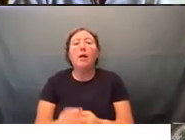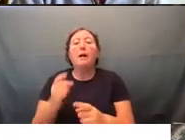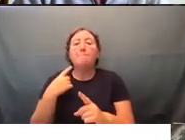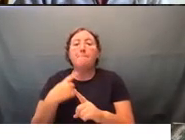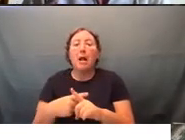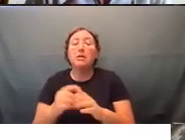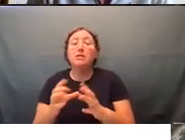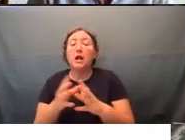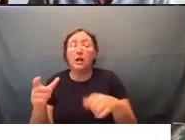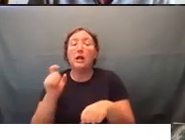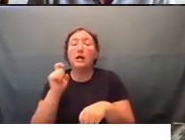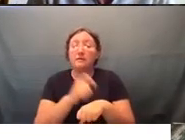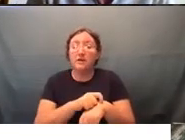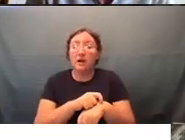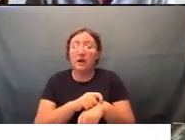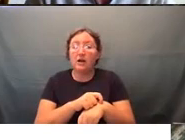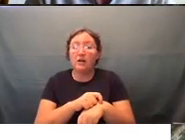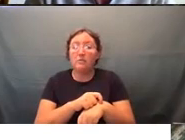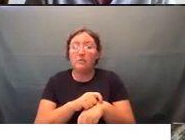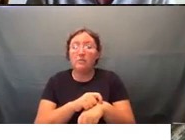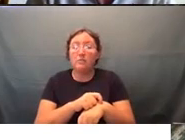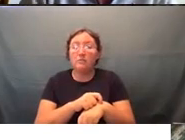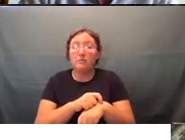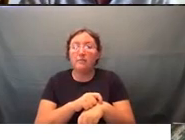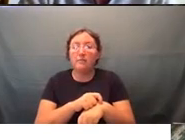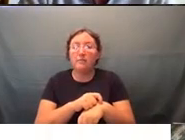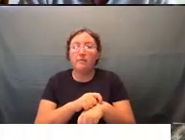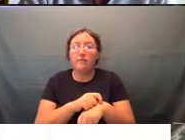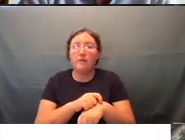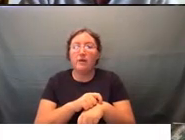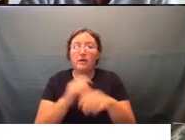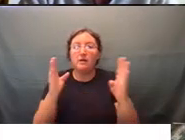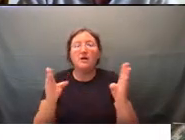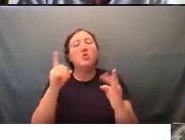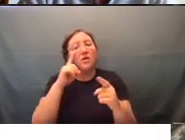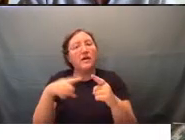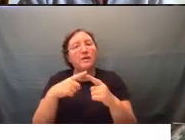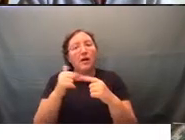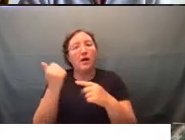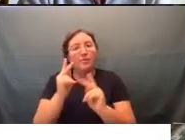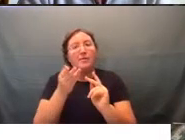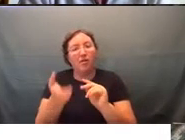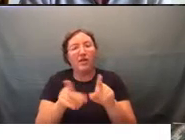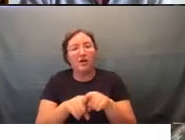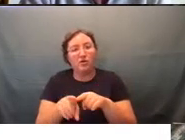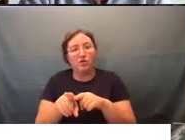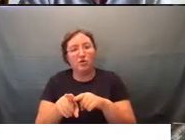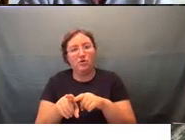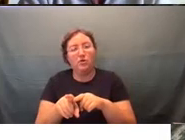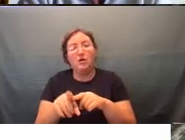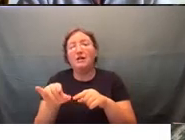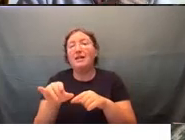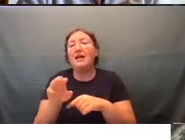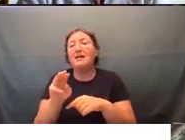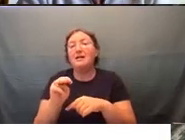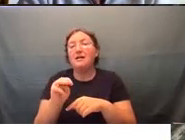spent is also kind of accounting for the number of other people on the trail. Spots like the Mist Trail, which